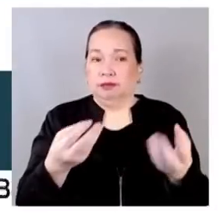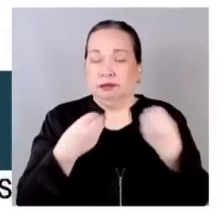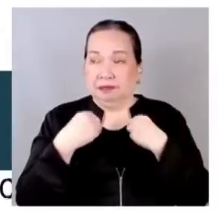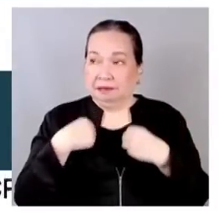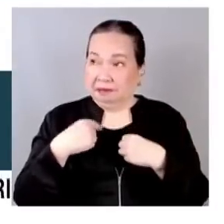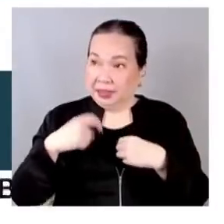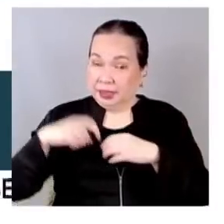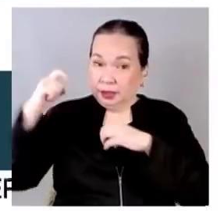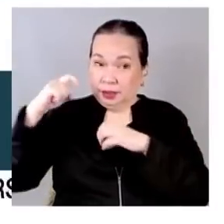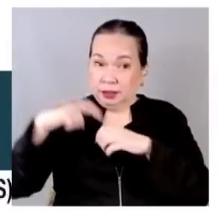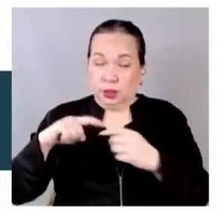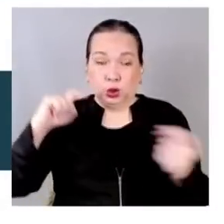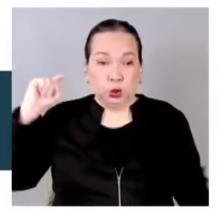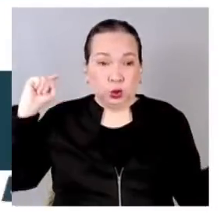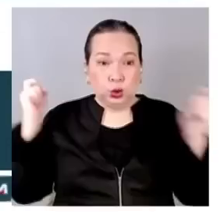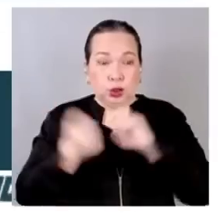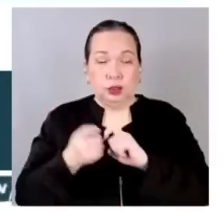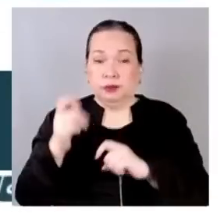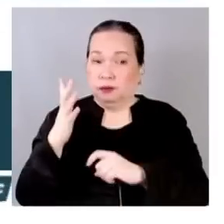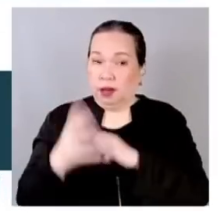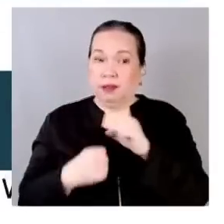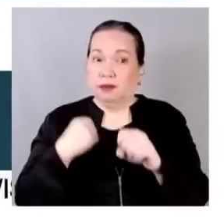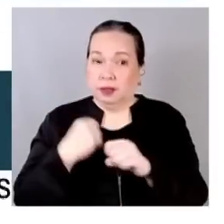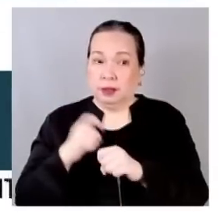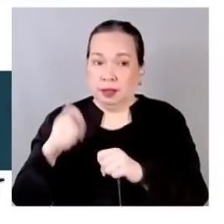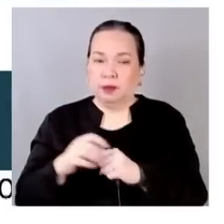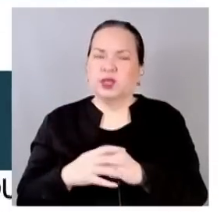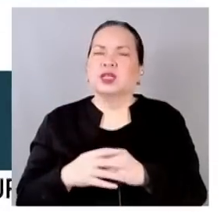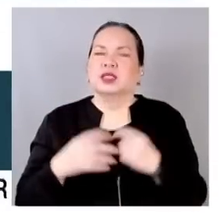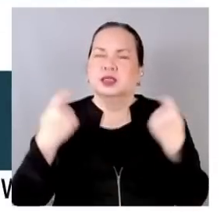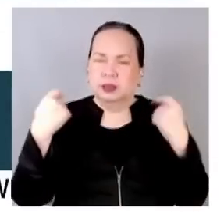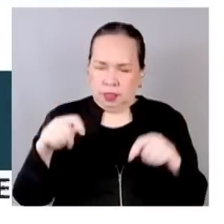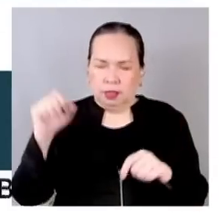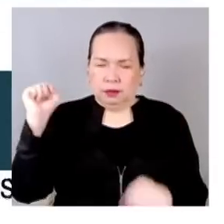to turn it around in 5 years' time. I'll do that